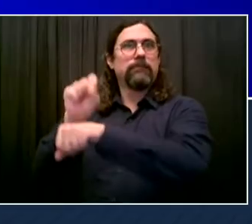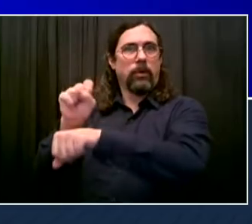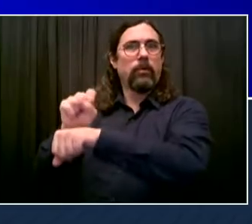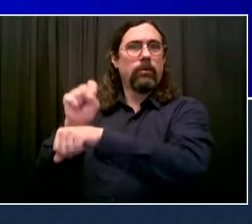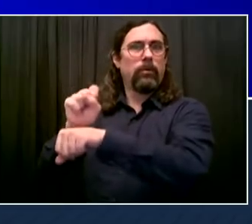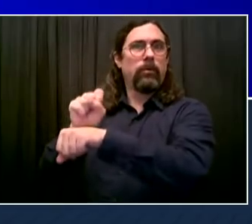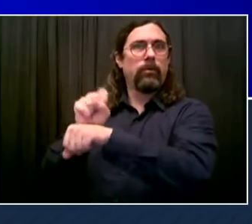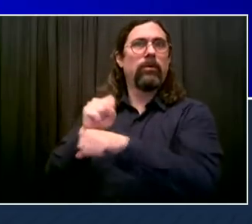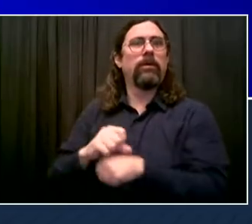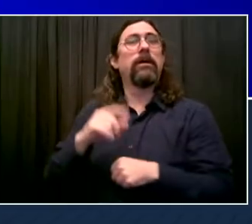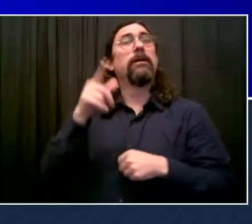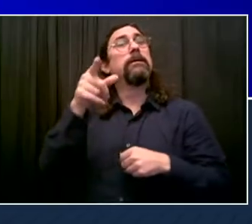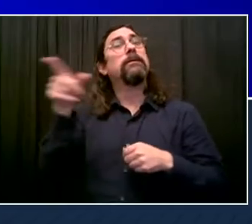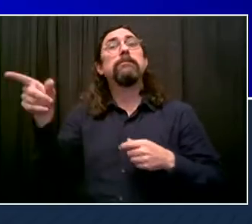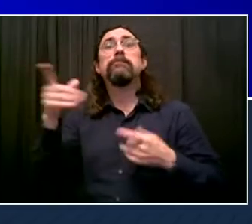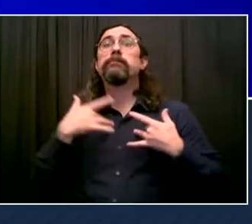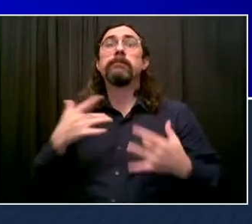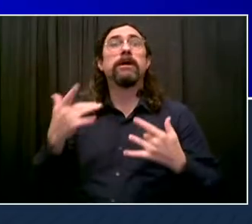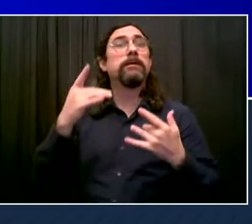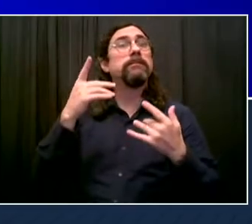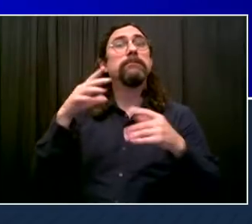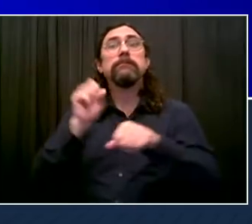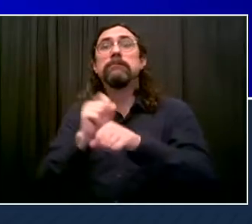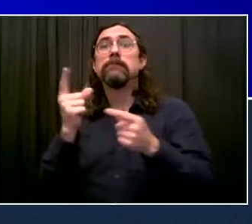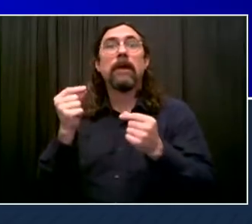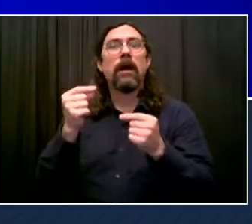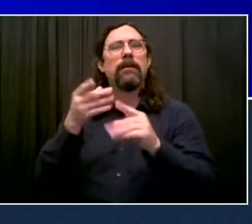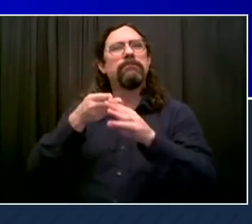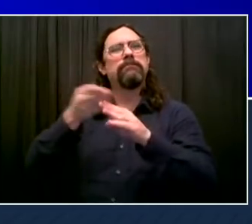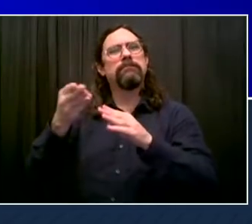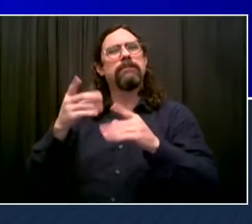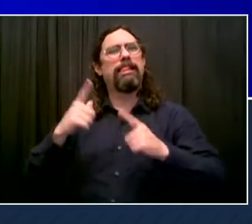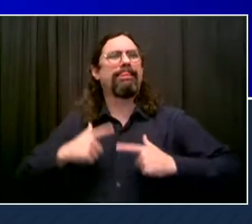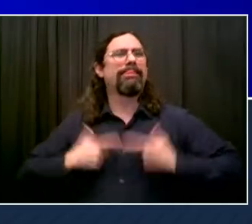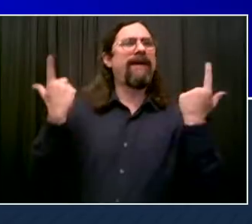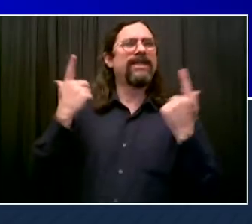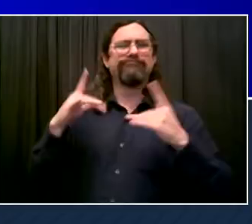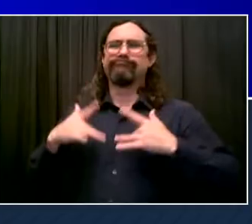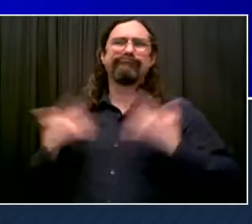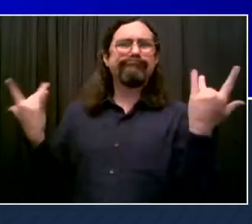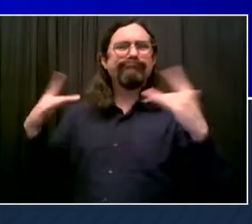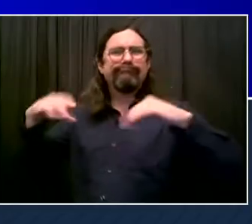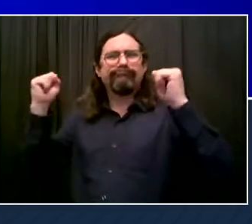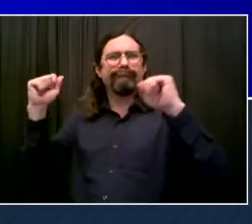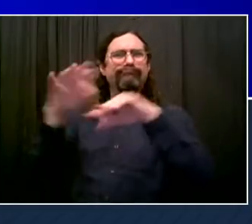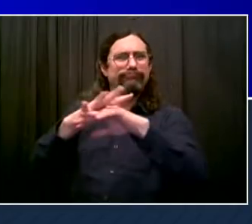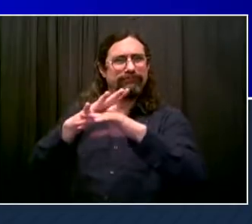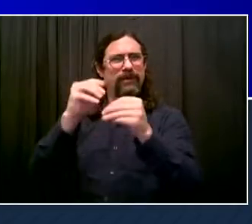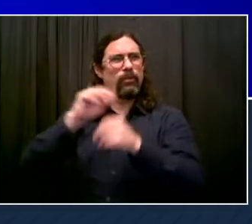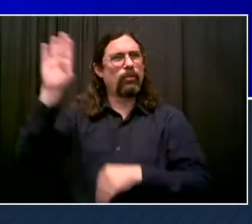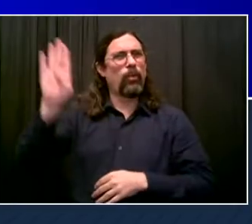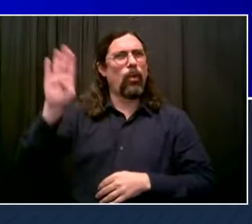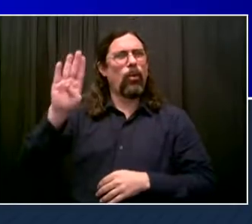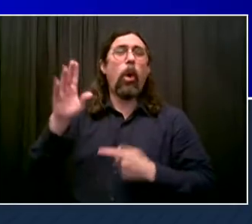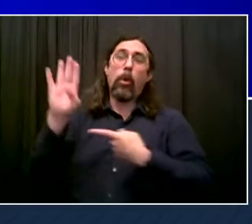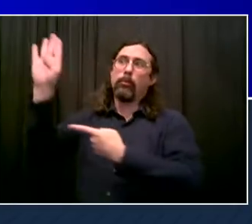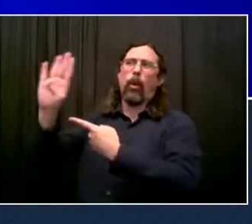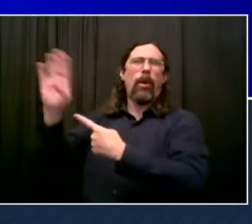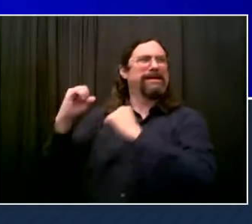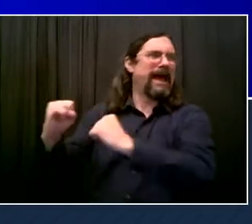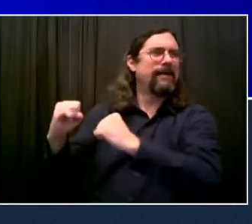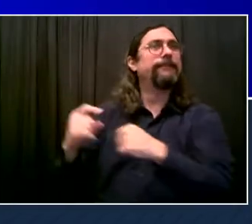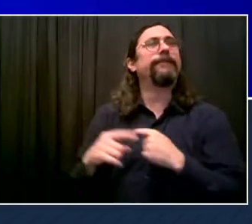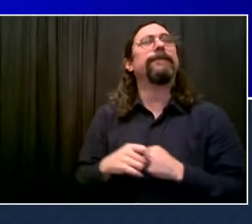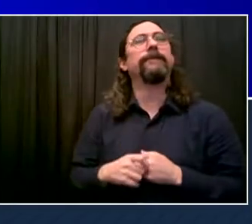Mark, and you're right. So many things now can come back because people are getting vaccinated. So, great prizes, again, available this